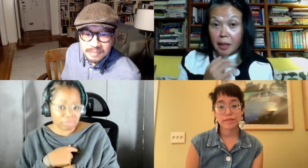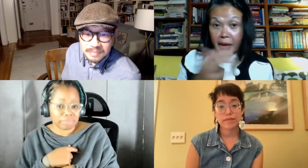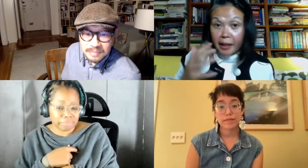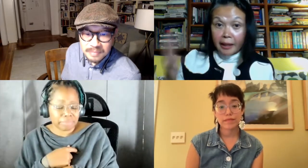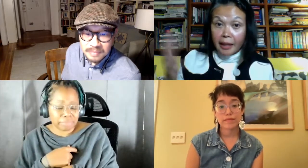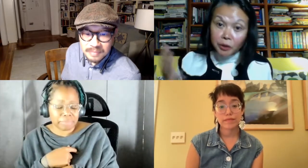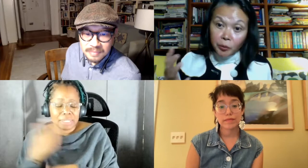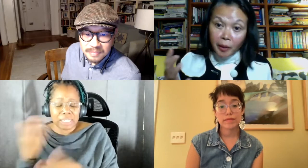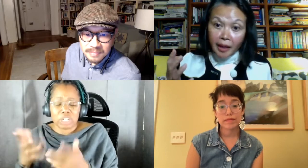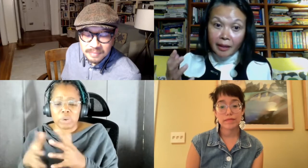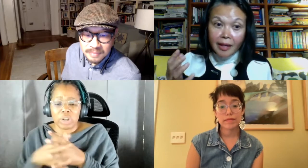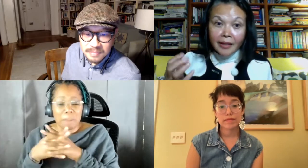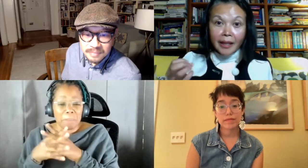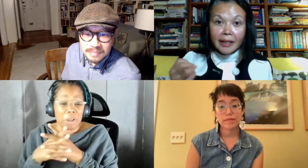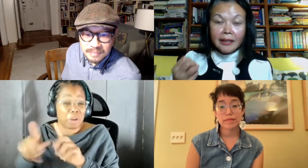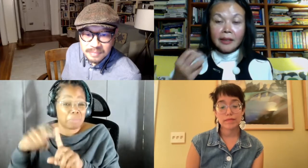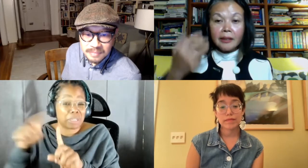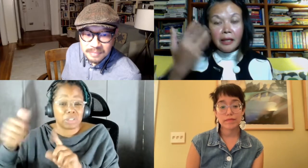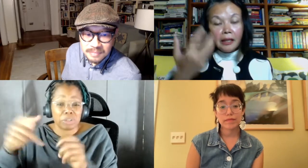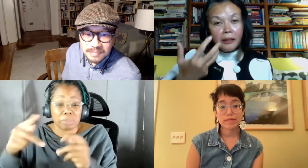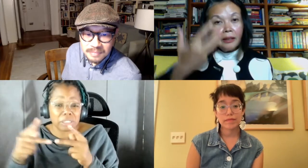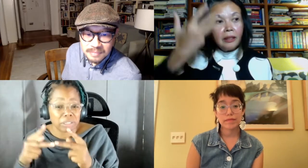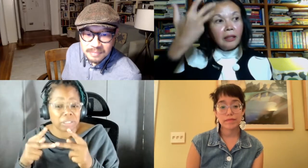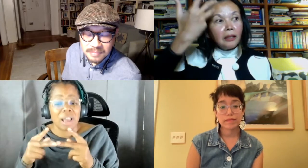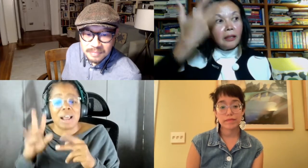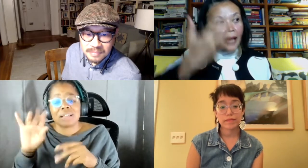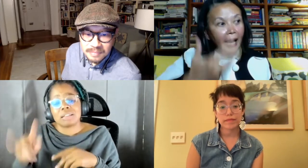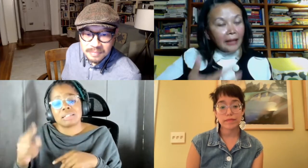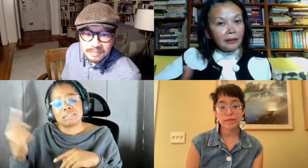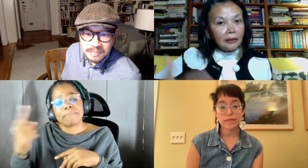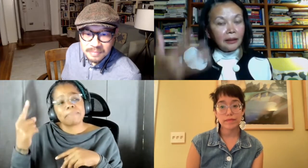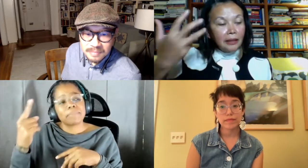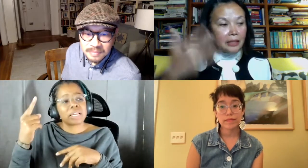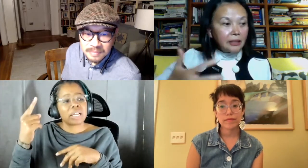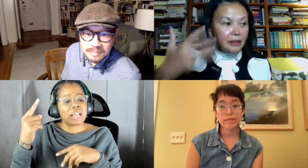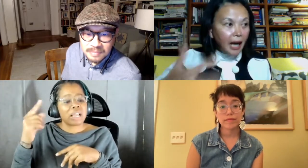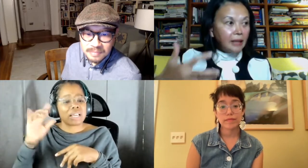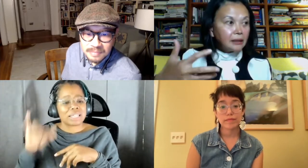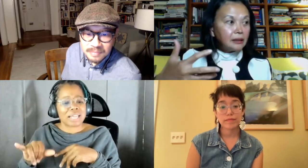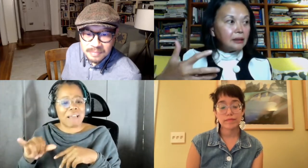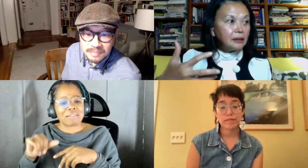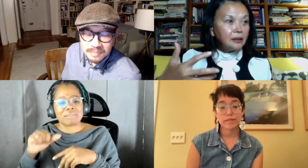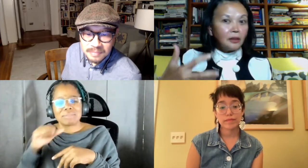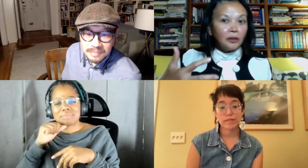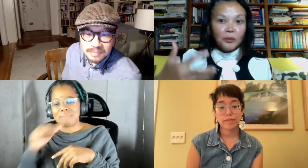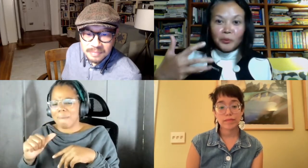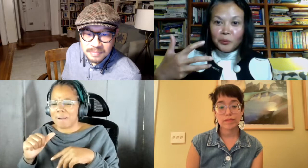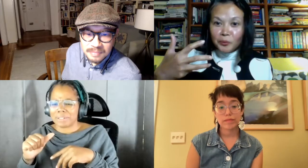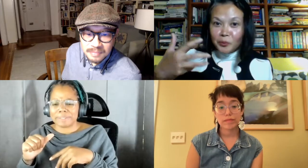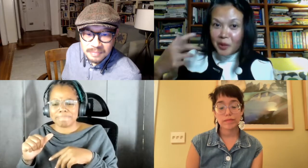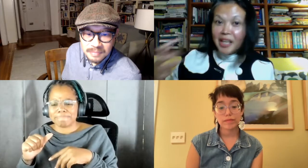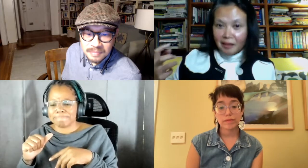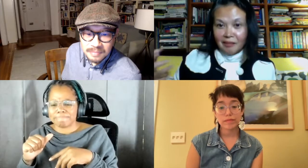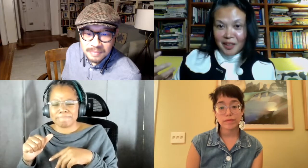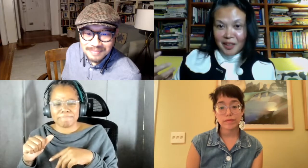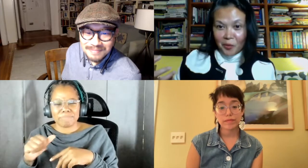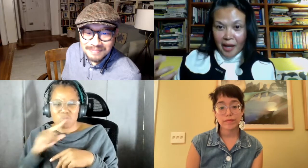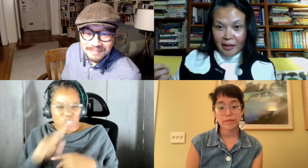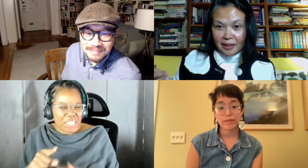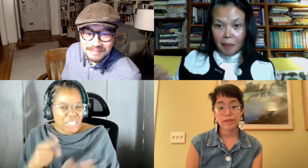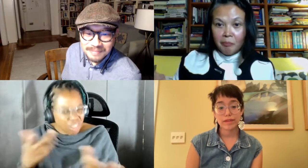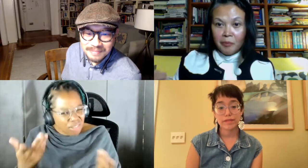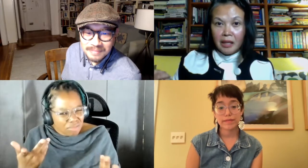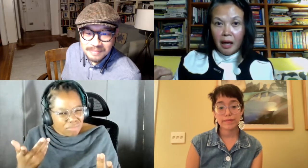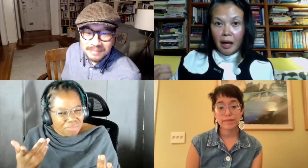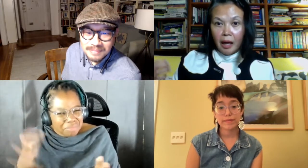in America and elsewhere, that it is a thing that is not real in a way.